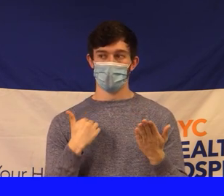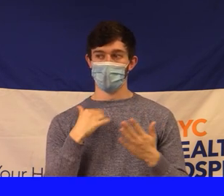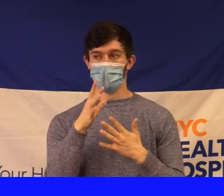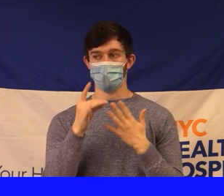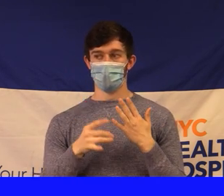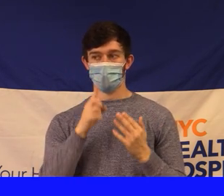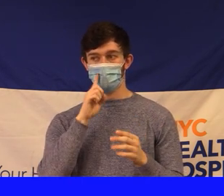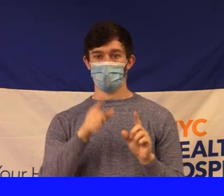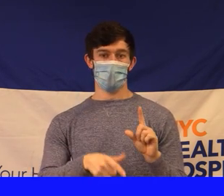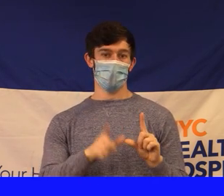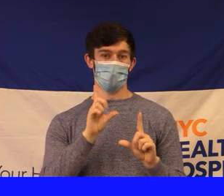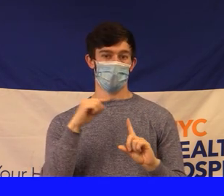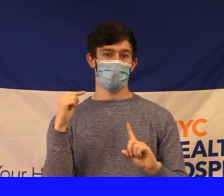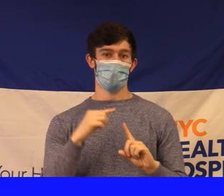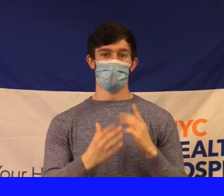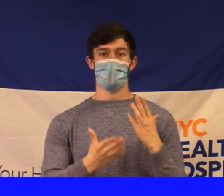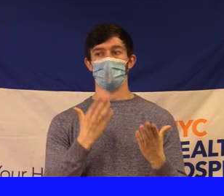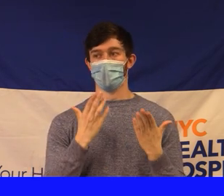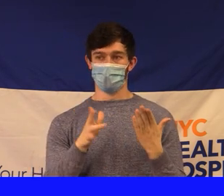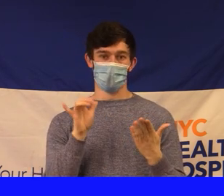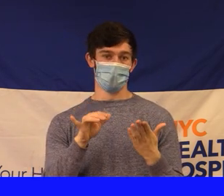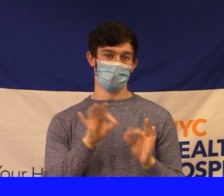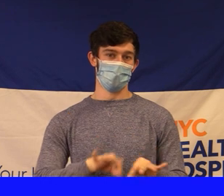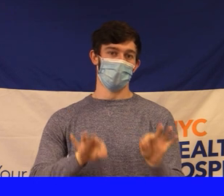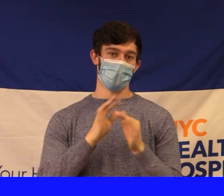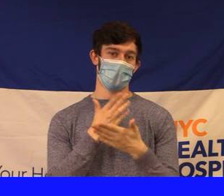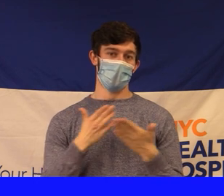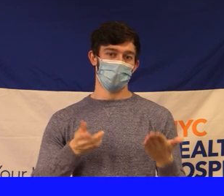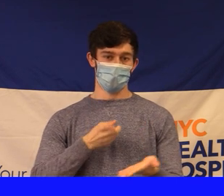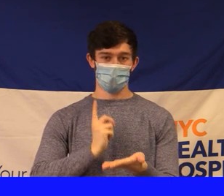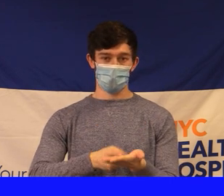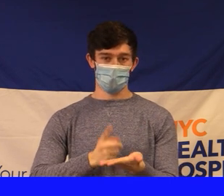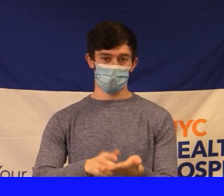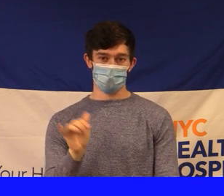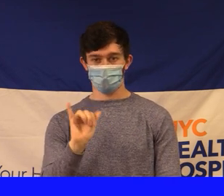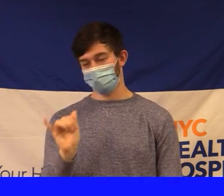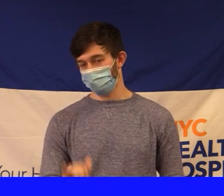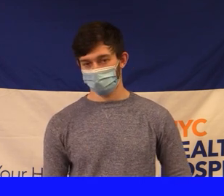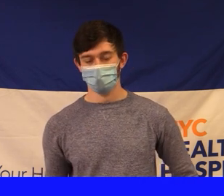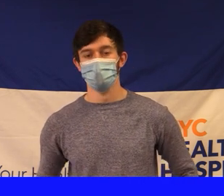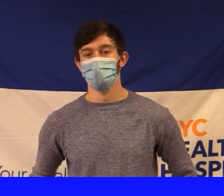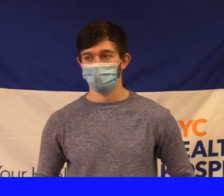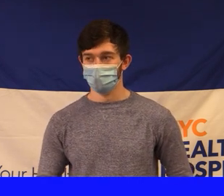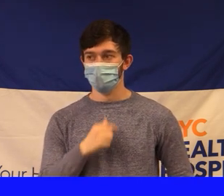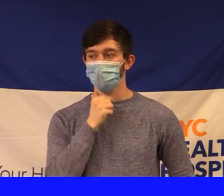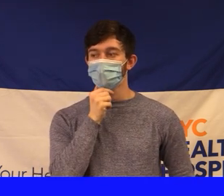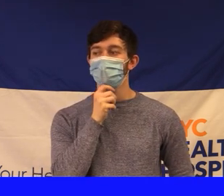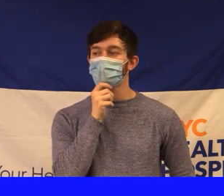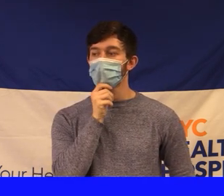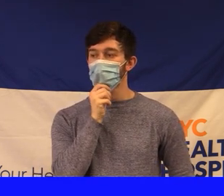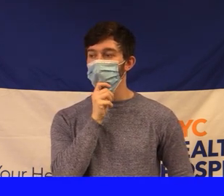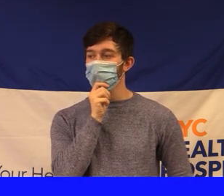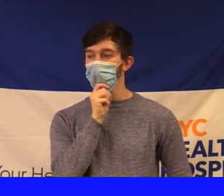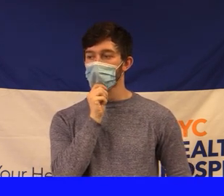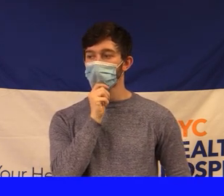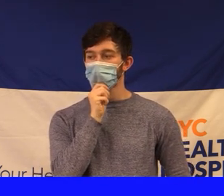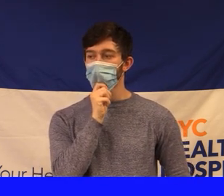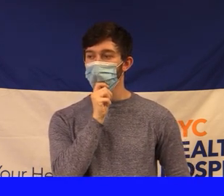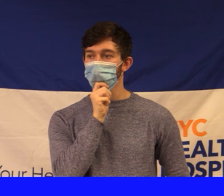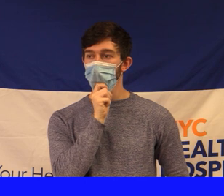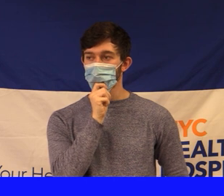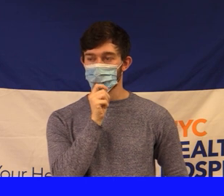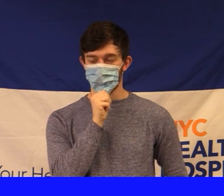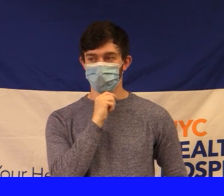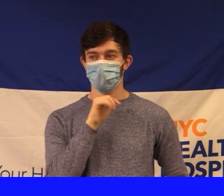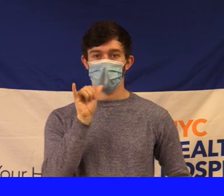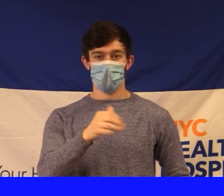options to renew is a very natural and important thing to do if we're not able to make any more progress. So that's my